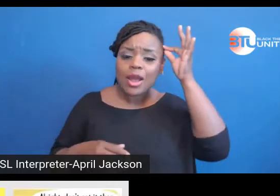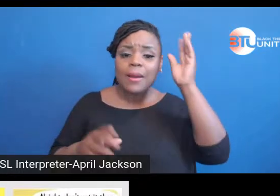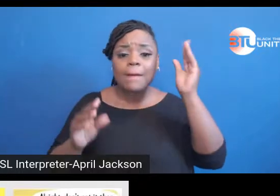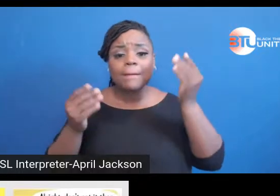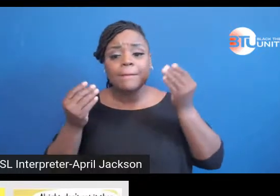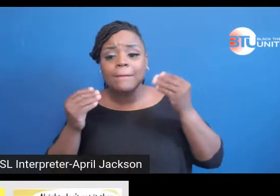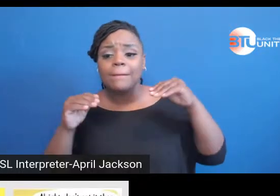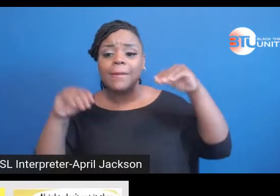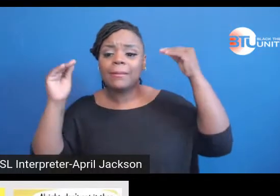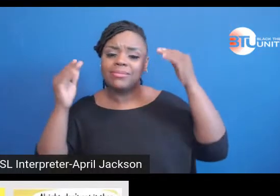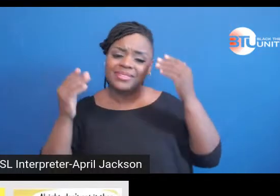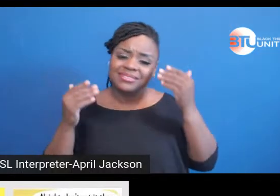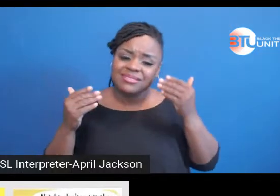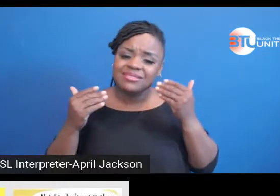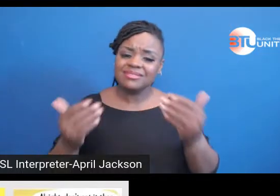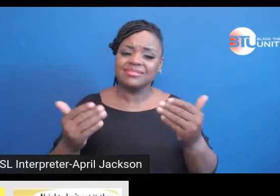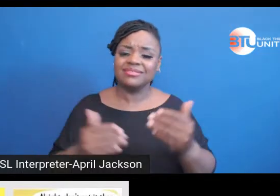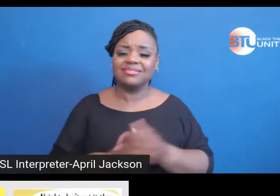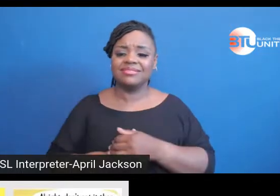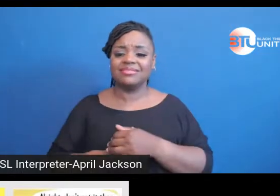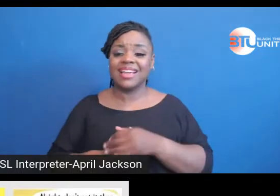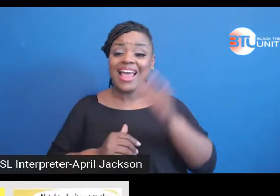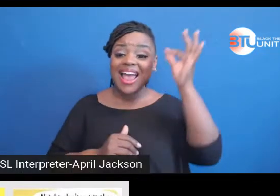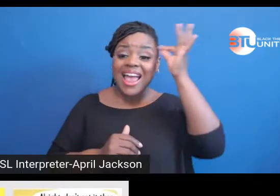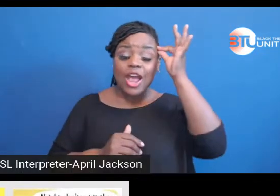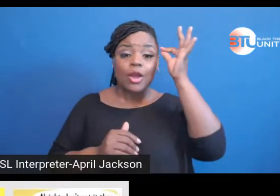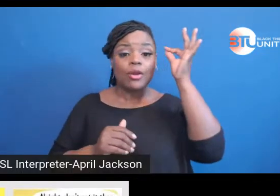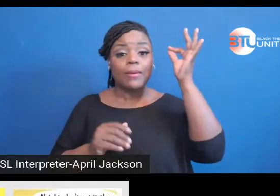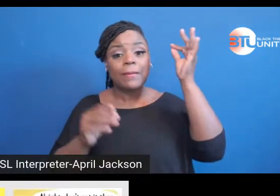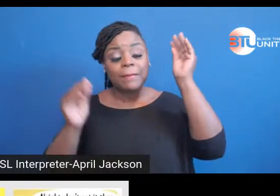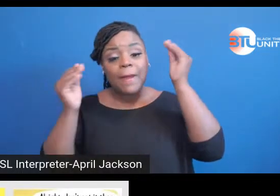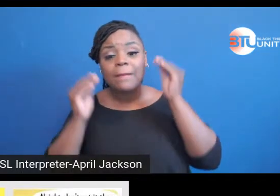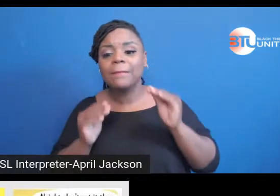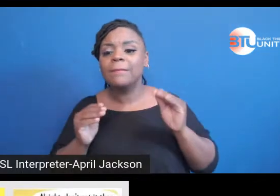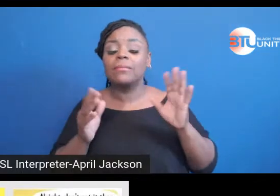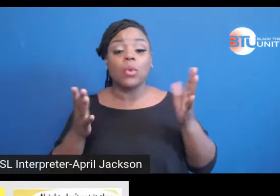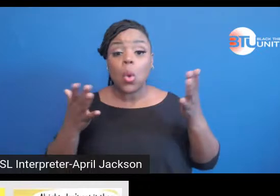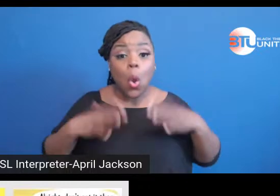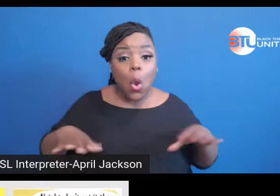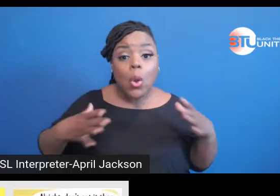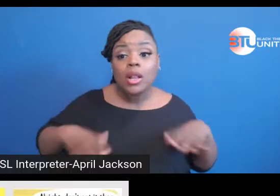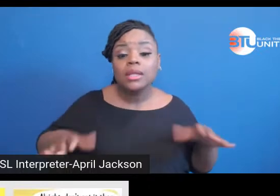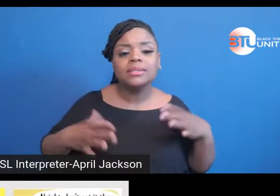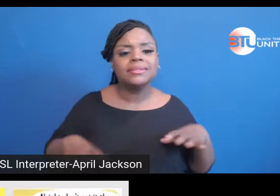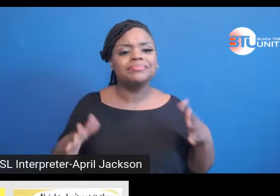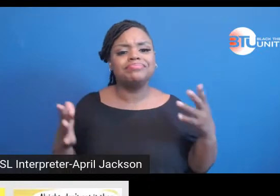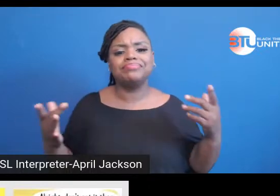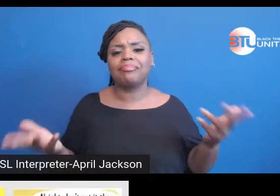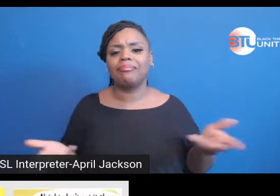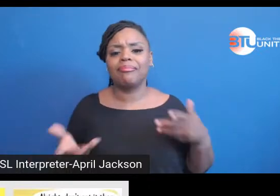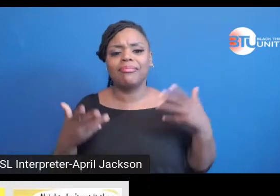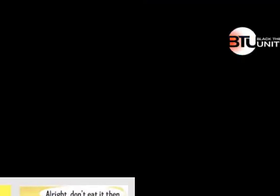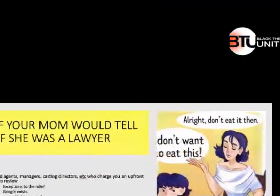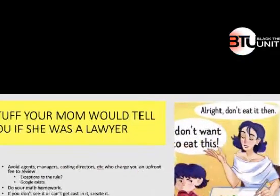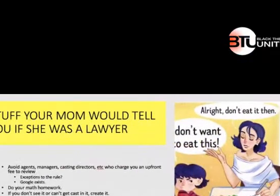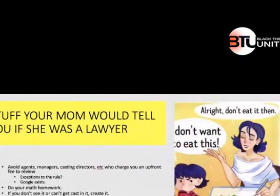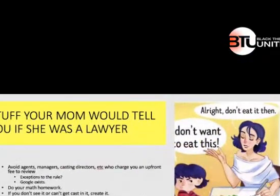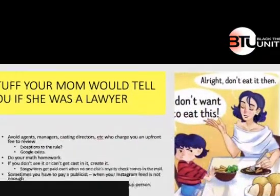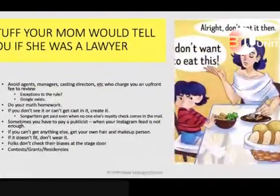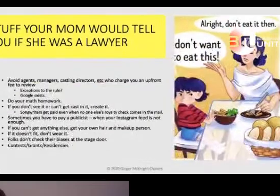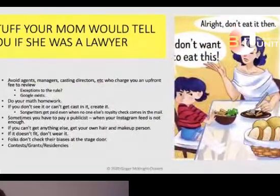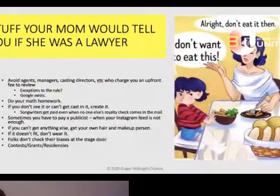You know, hair, makeup, wardrobe, you know, you want to appear your best.